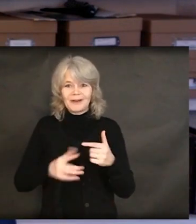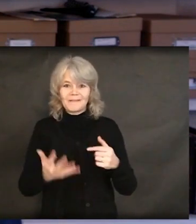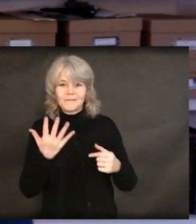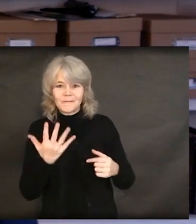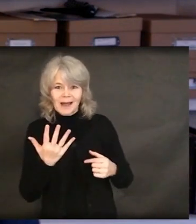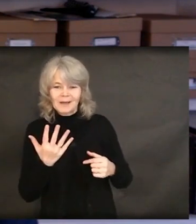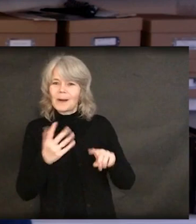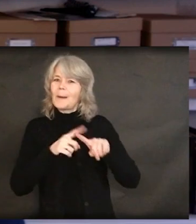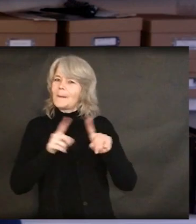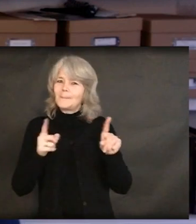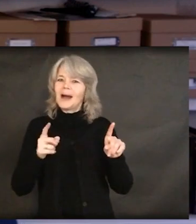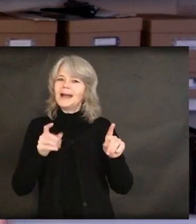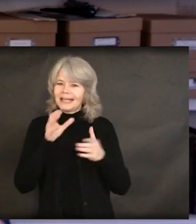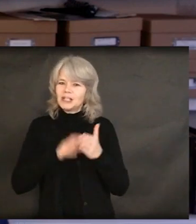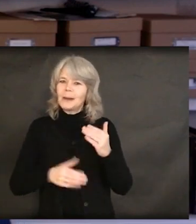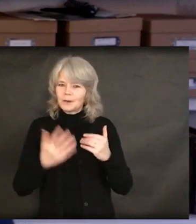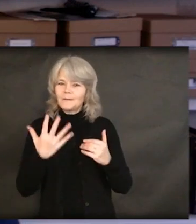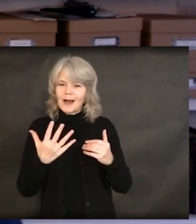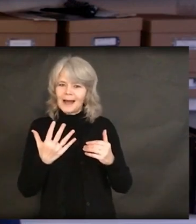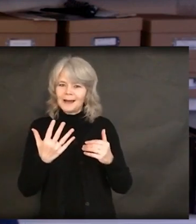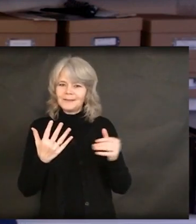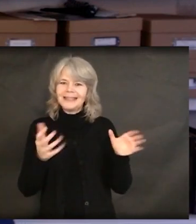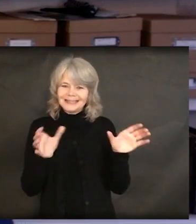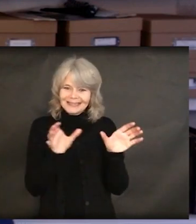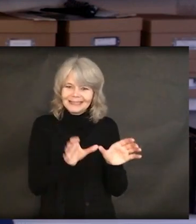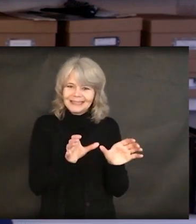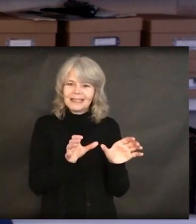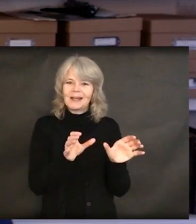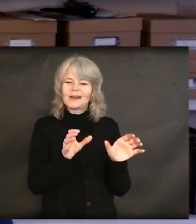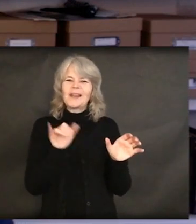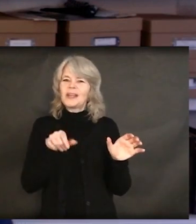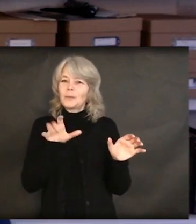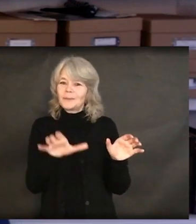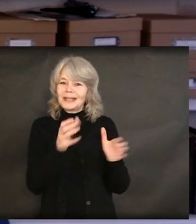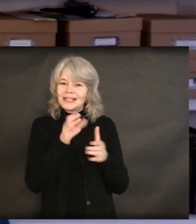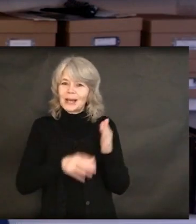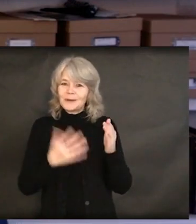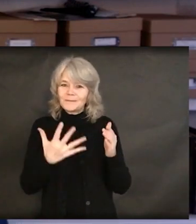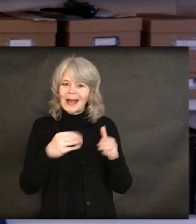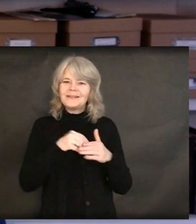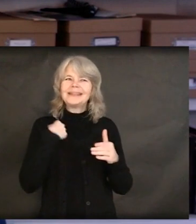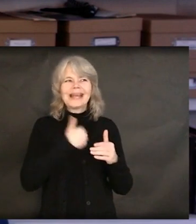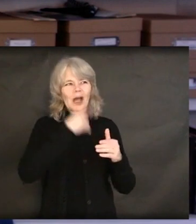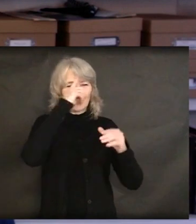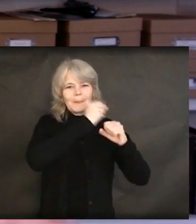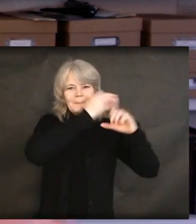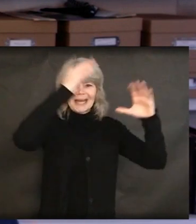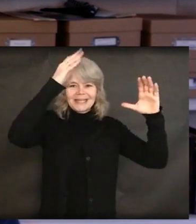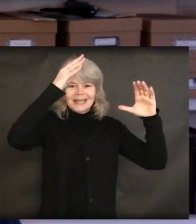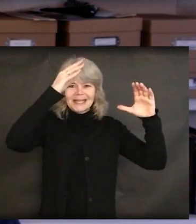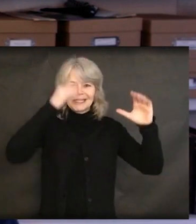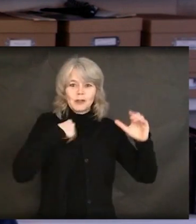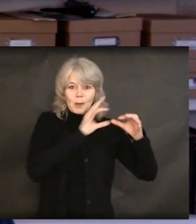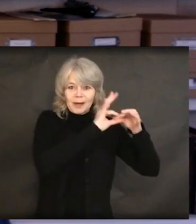But actually, chapter 5 belongs right next to chapter 4 in our imagination. There is an important